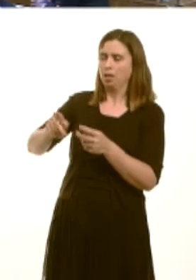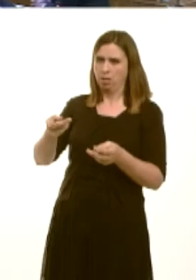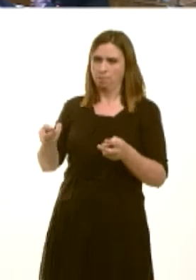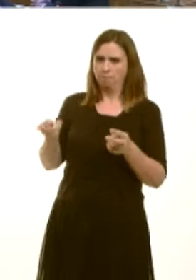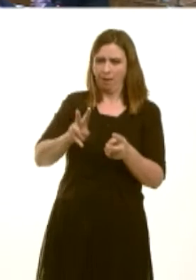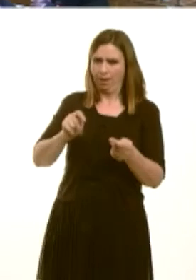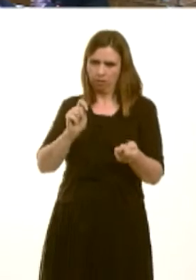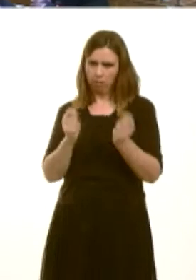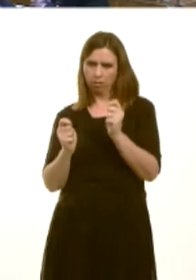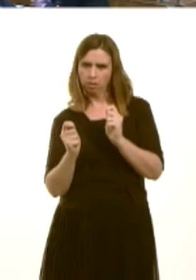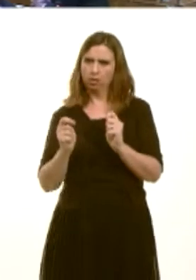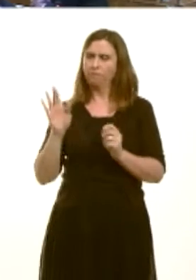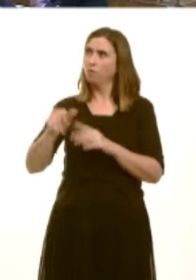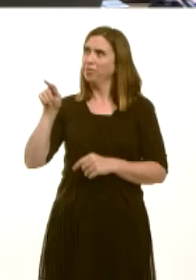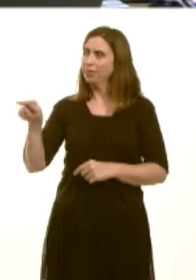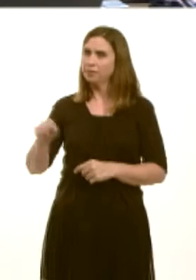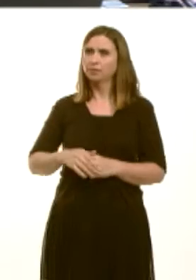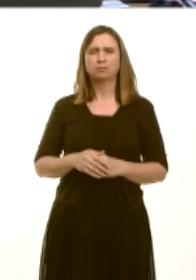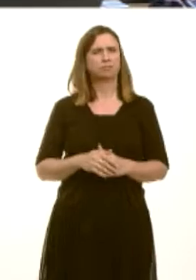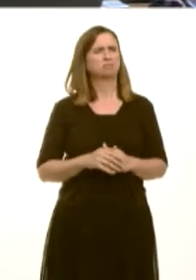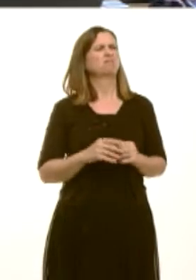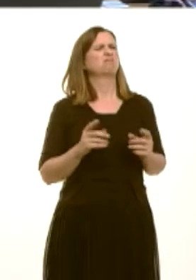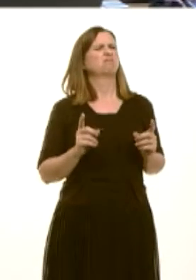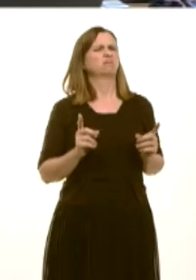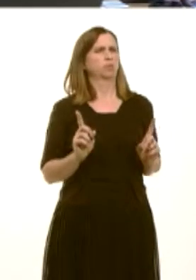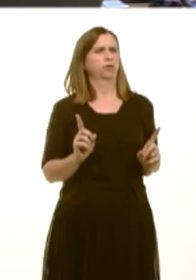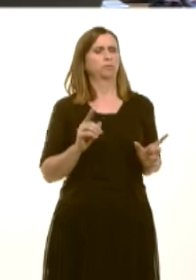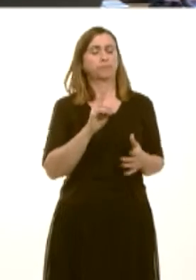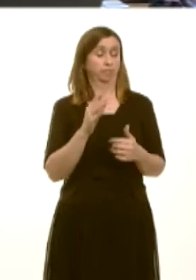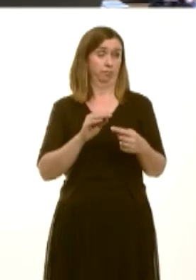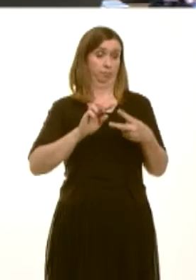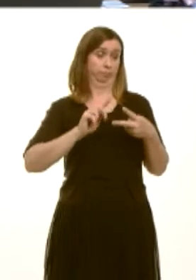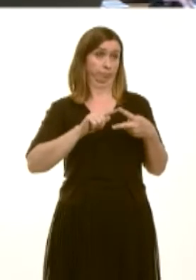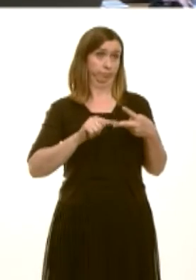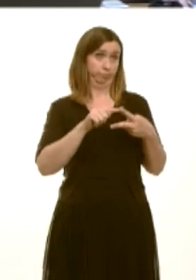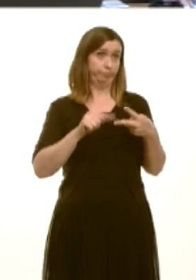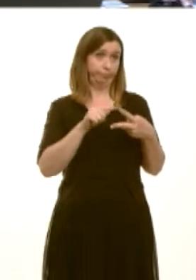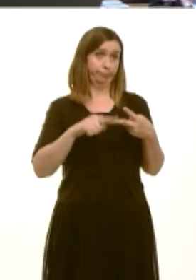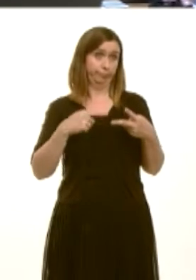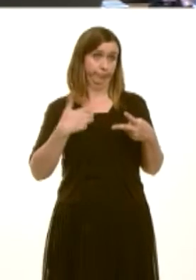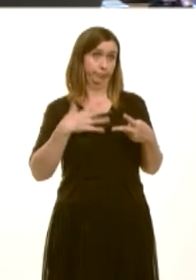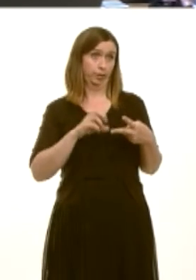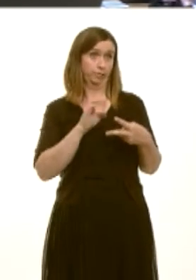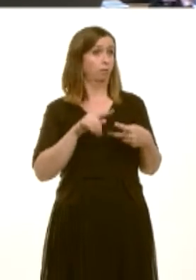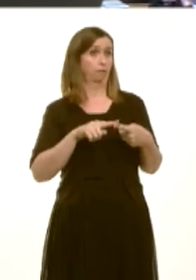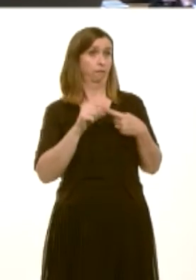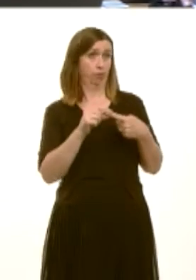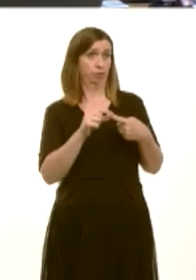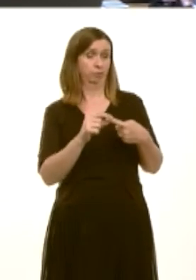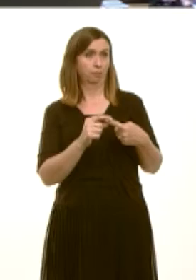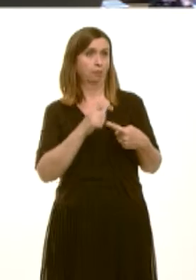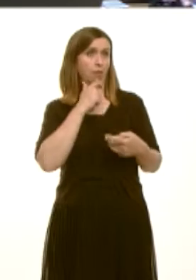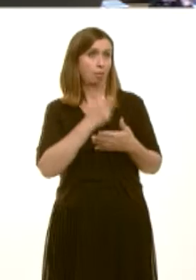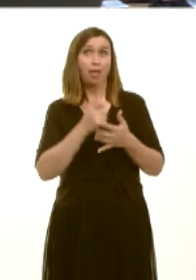or no? First of all, we have to see what the result is. But 2 points I have to make to the Leader of Plaid Cymru. First of all, I was amazed to see the call